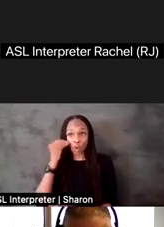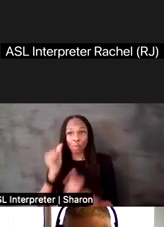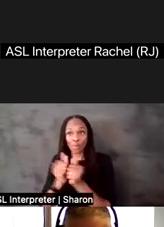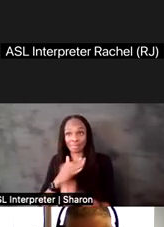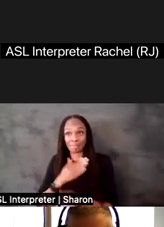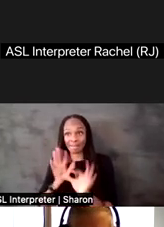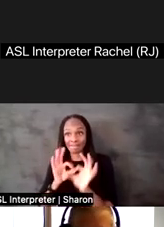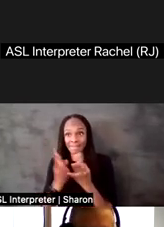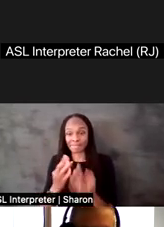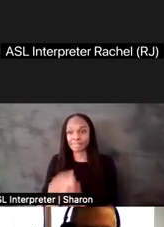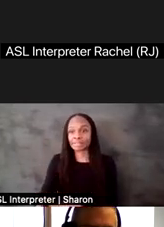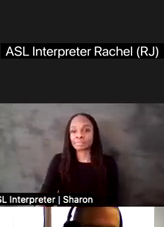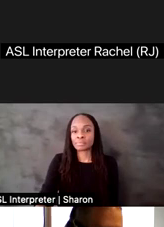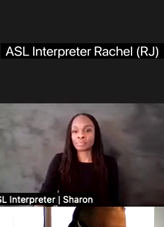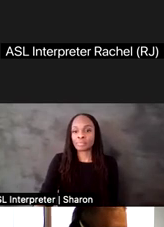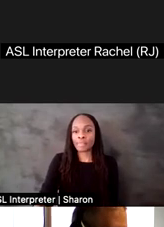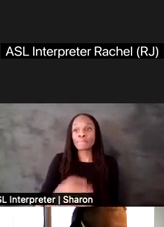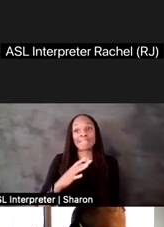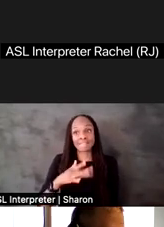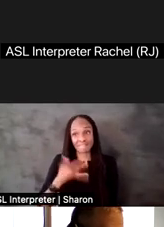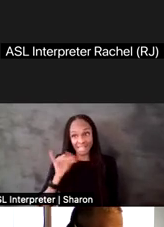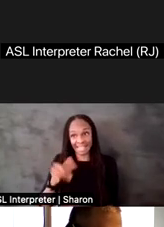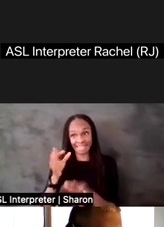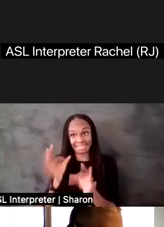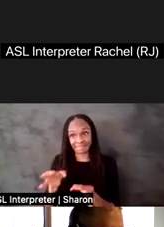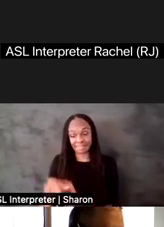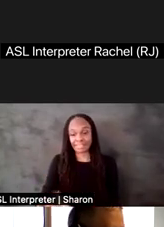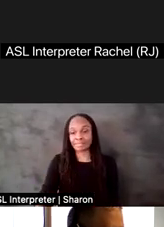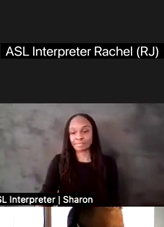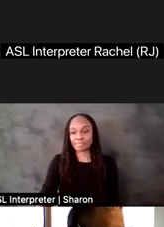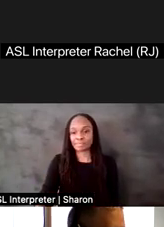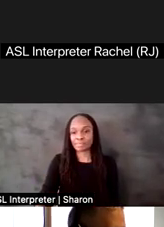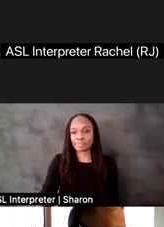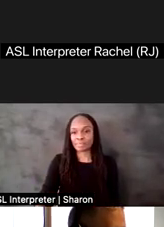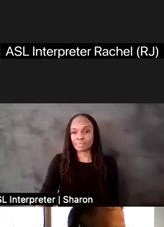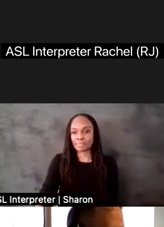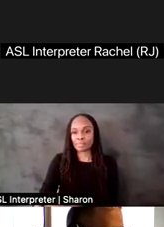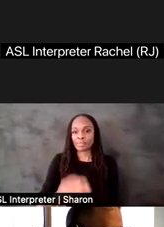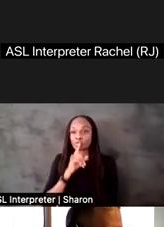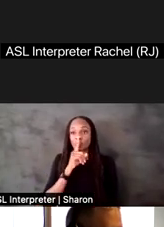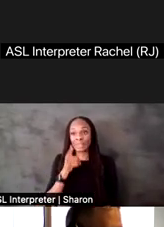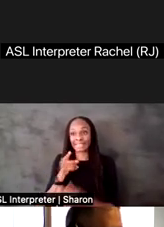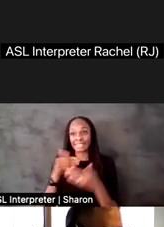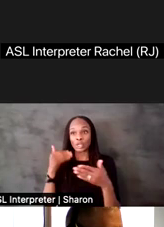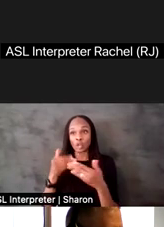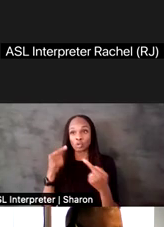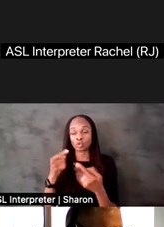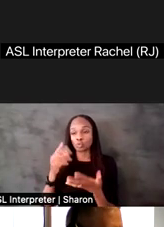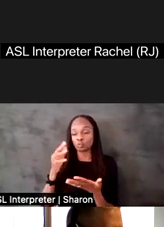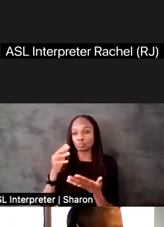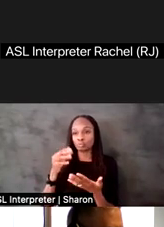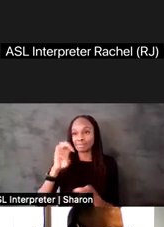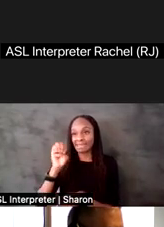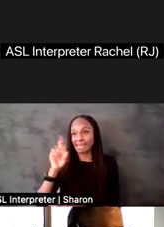and definitely felt it since I was so close to the epicenter. I was only